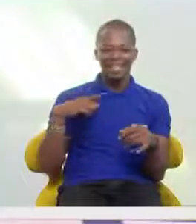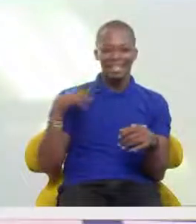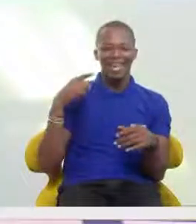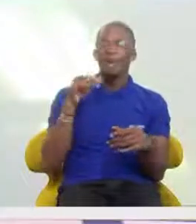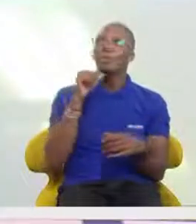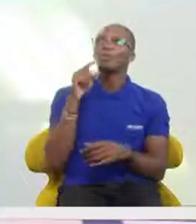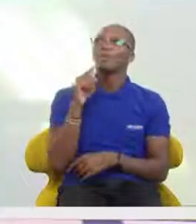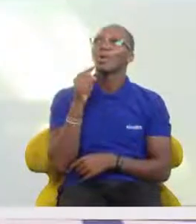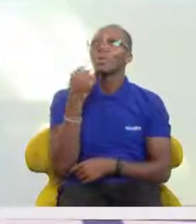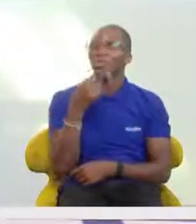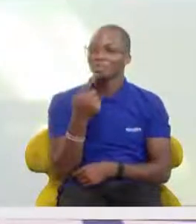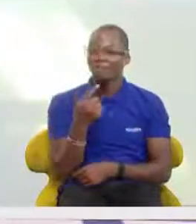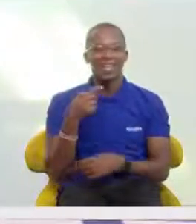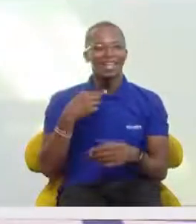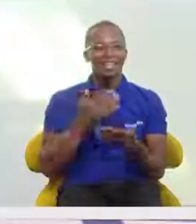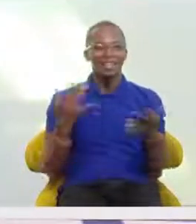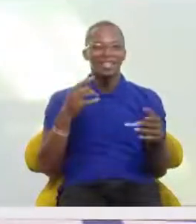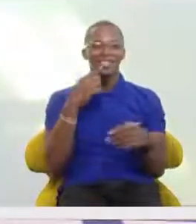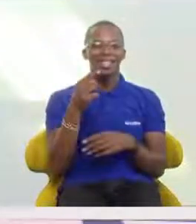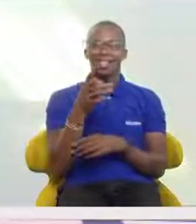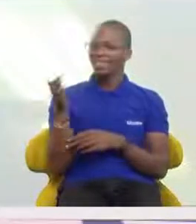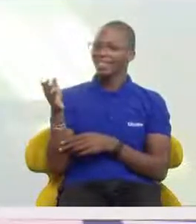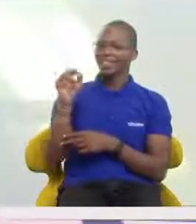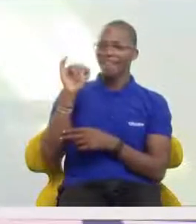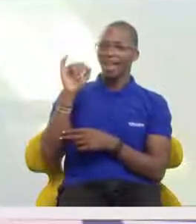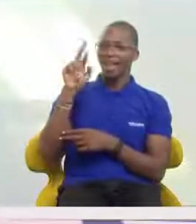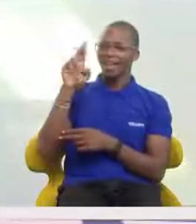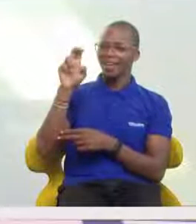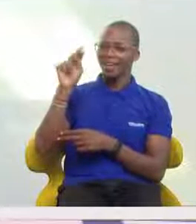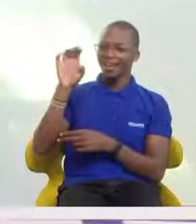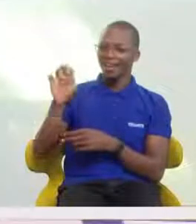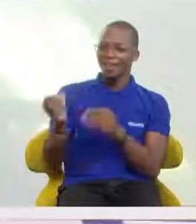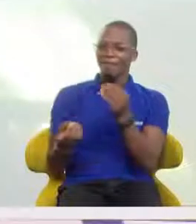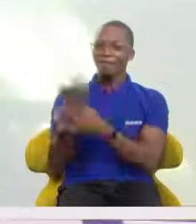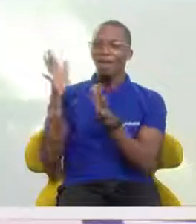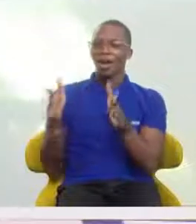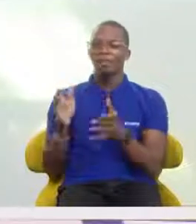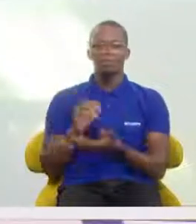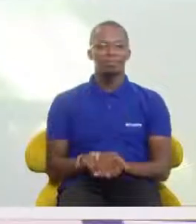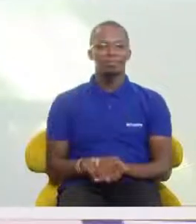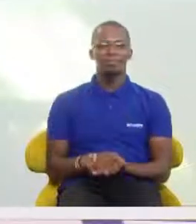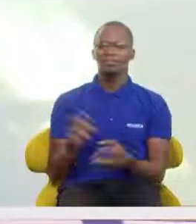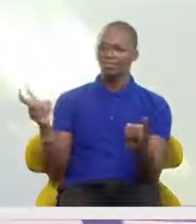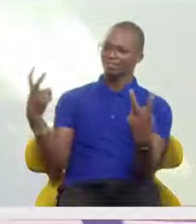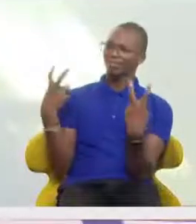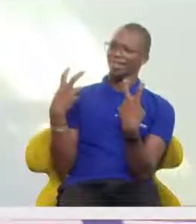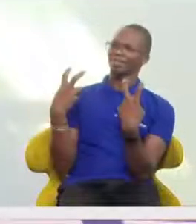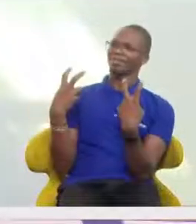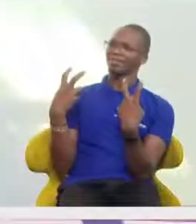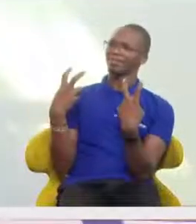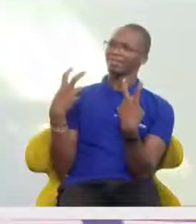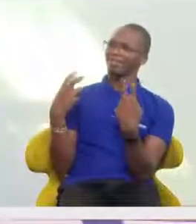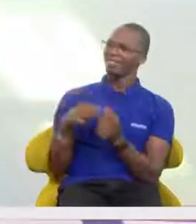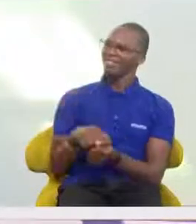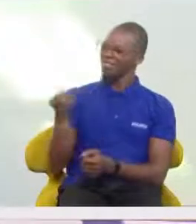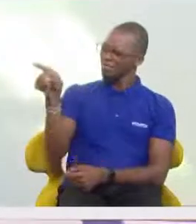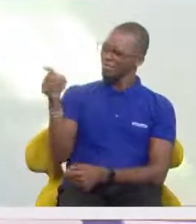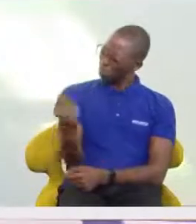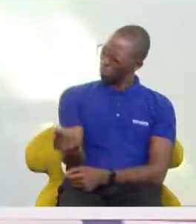sure. But the first thing she said, "Oh, this is Irene, she's the founder." Then they look at me, then she said, "You're so